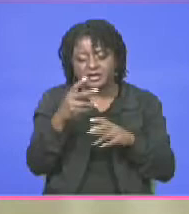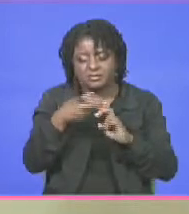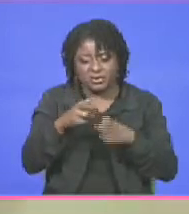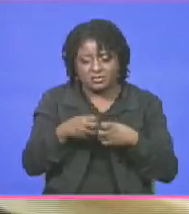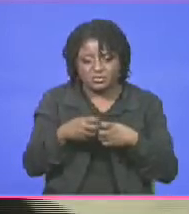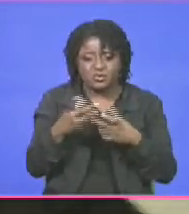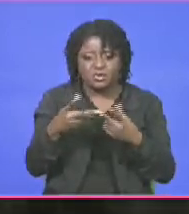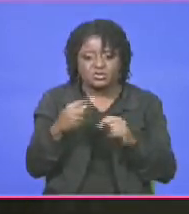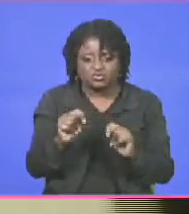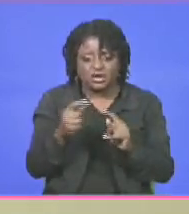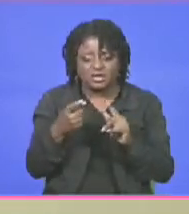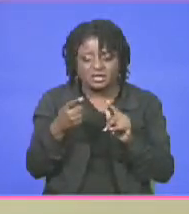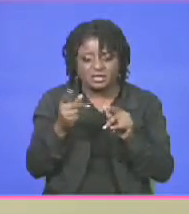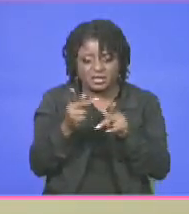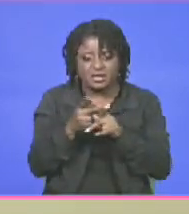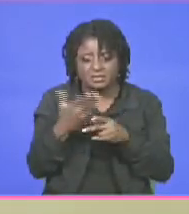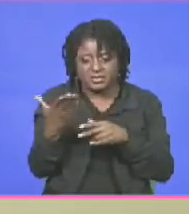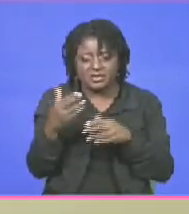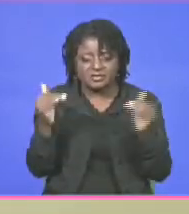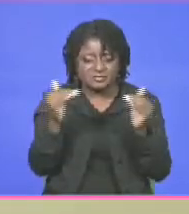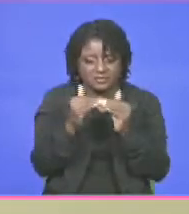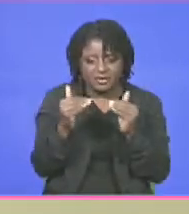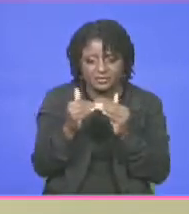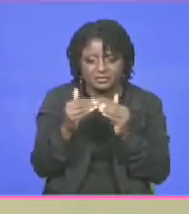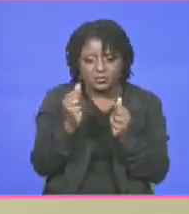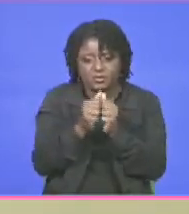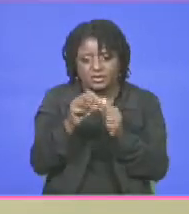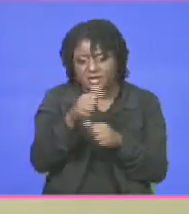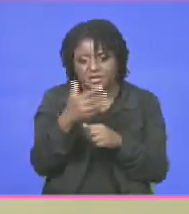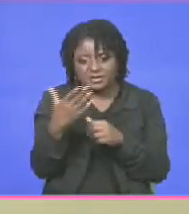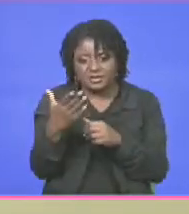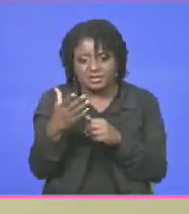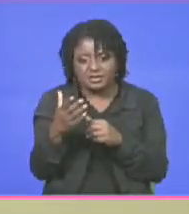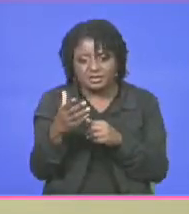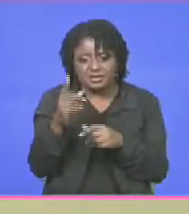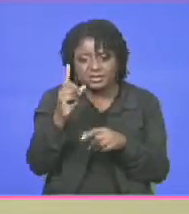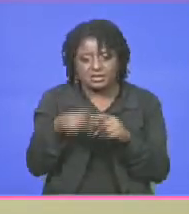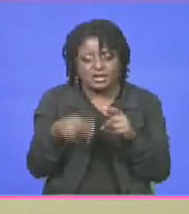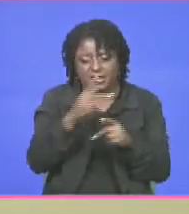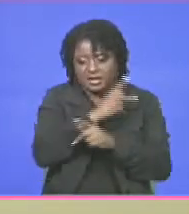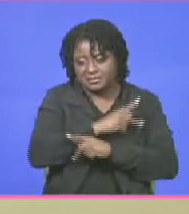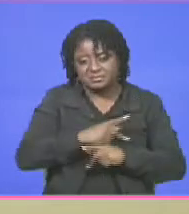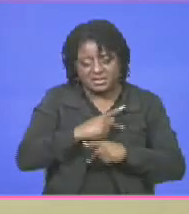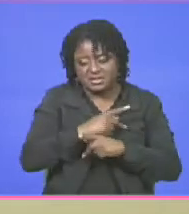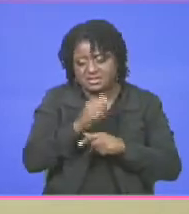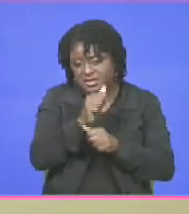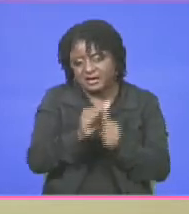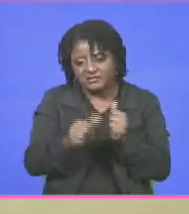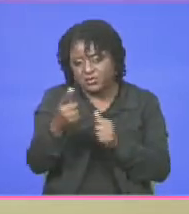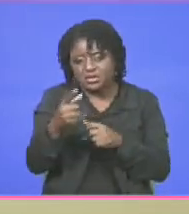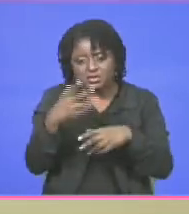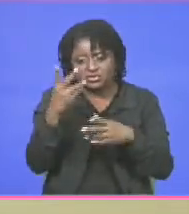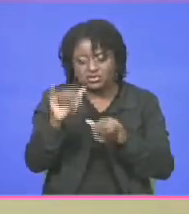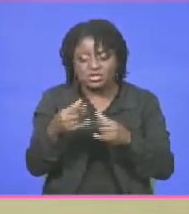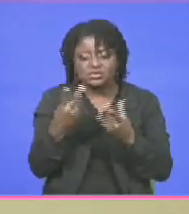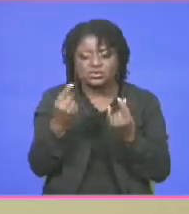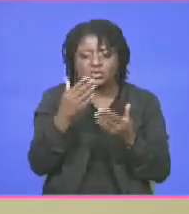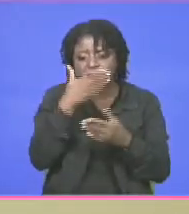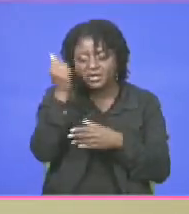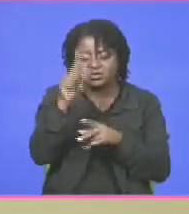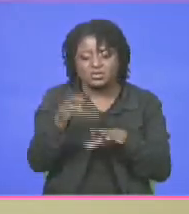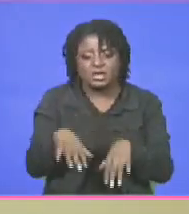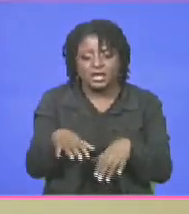try to keep things fair. And with anything, you can't please everybody, but you just got to do the best you can to be as